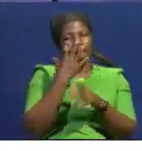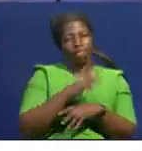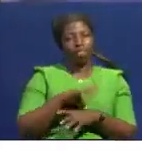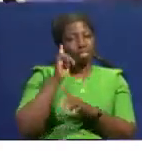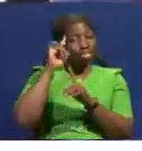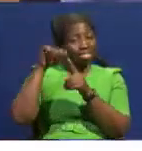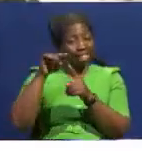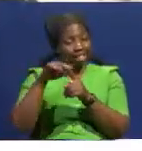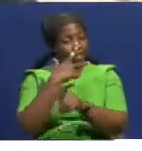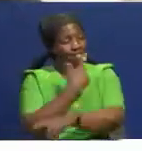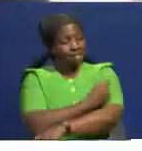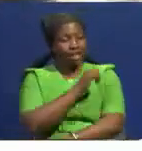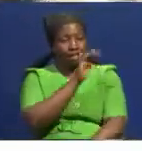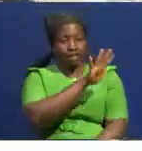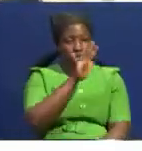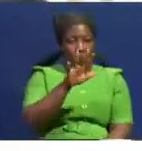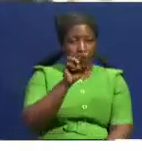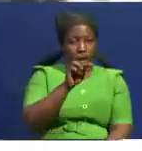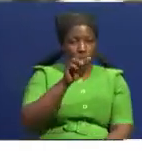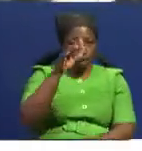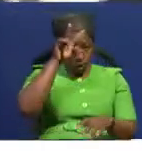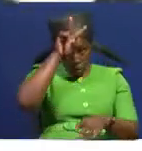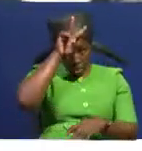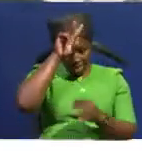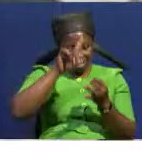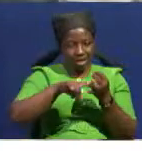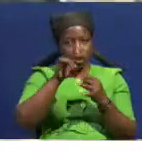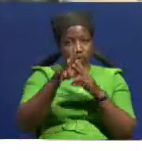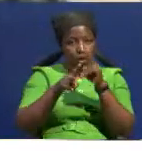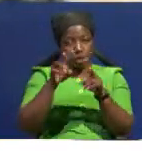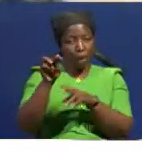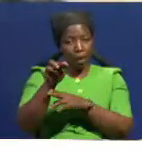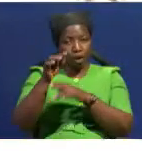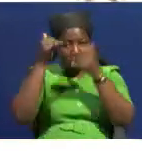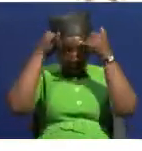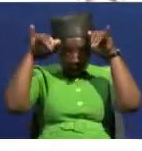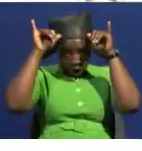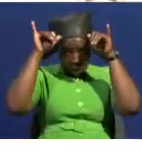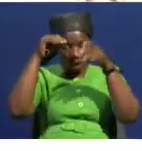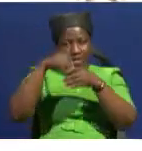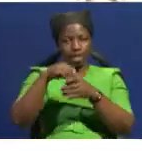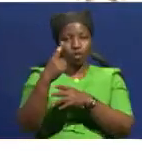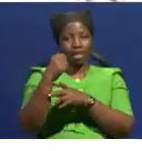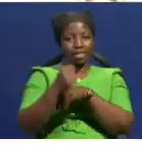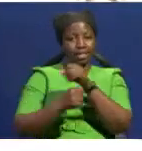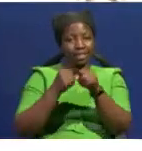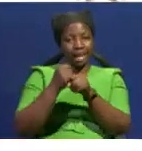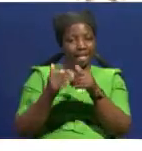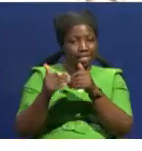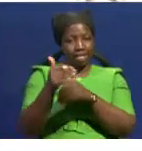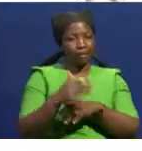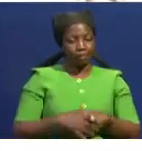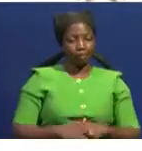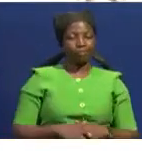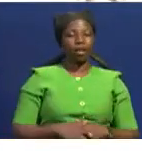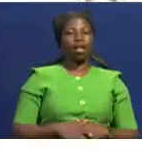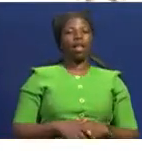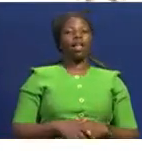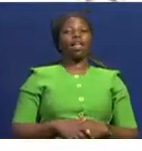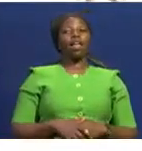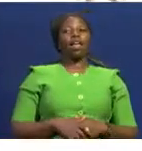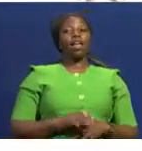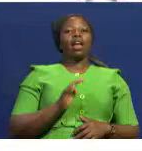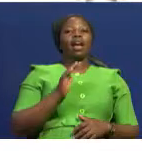vaccinate 55 million goats and 22 million cattle within 1 year. We are on the tail end of generating